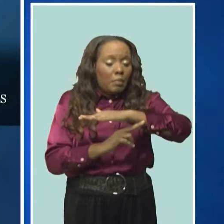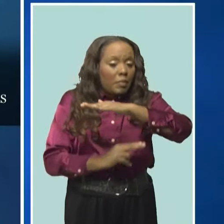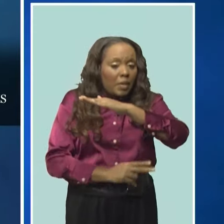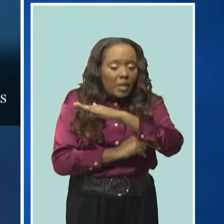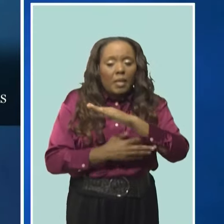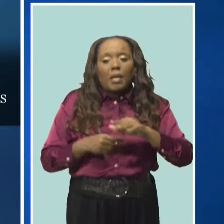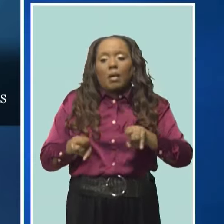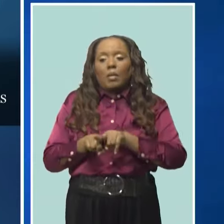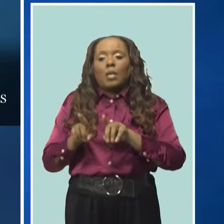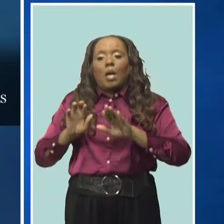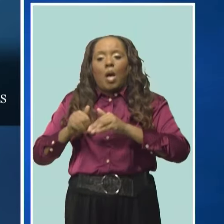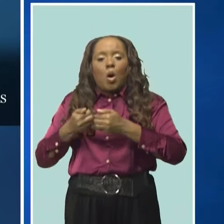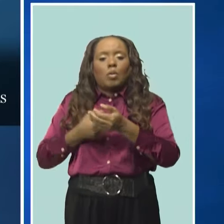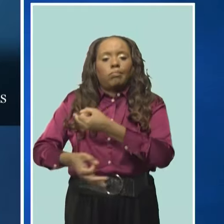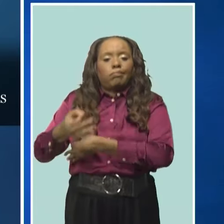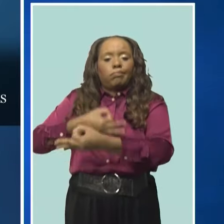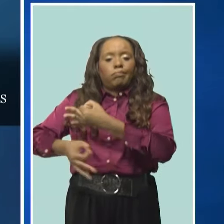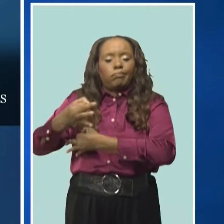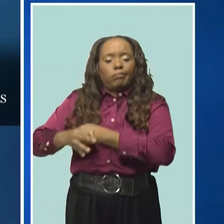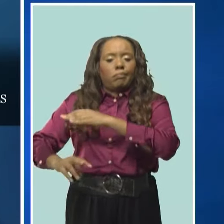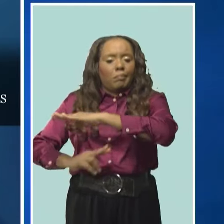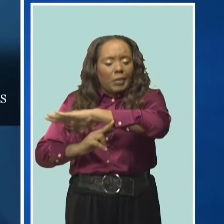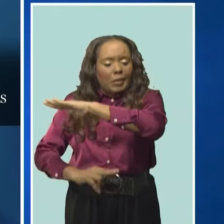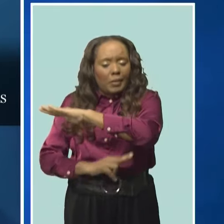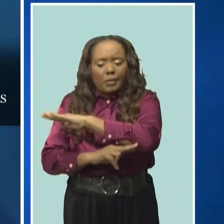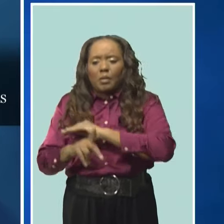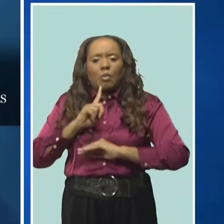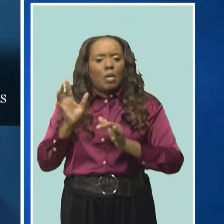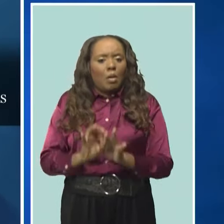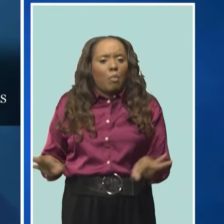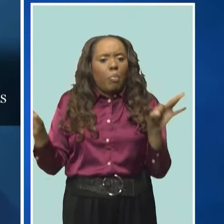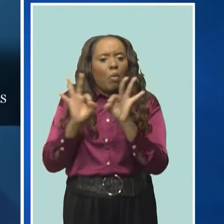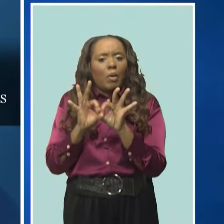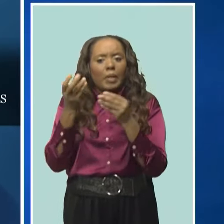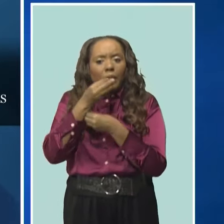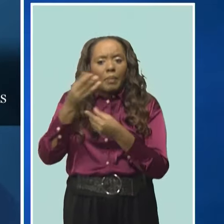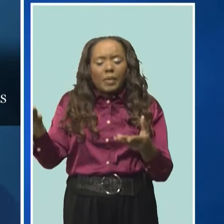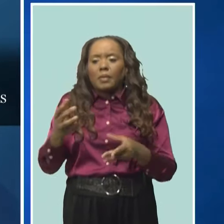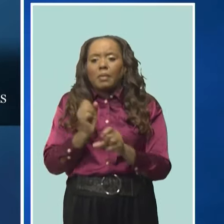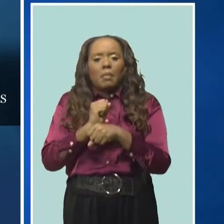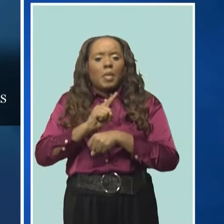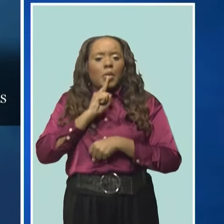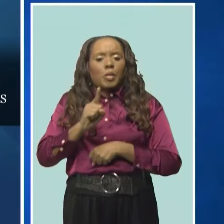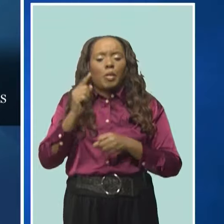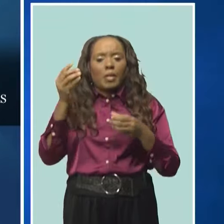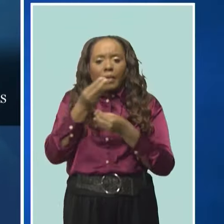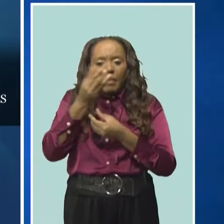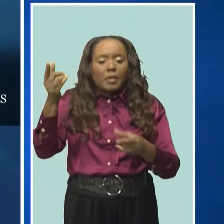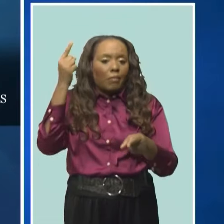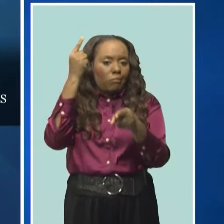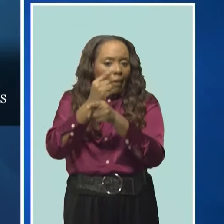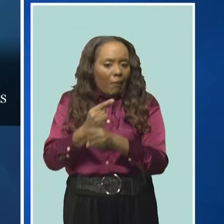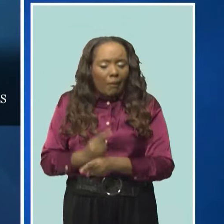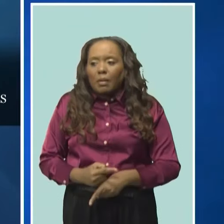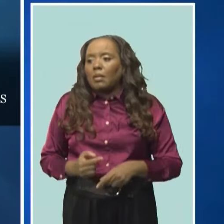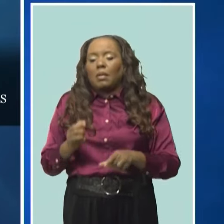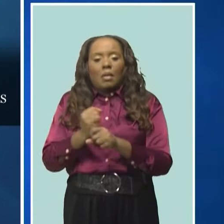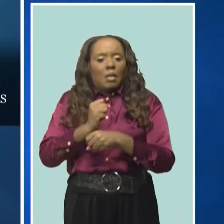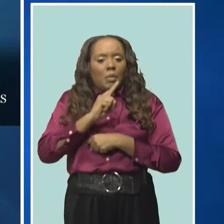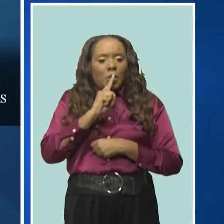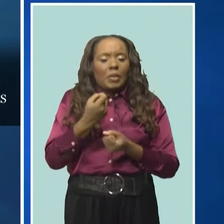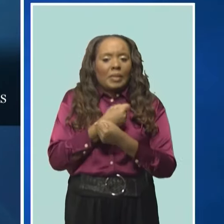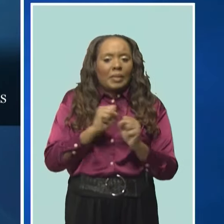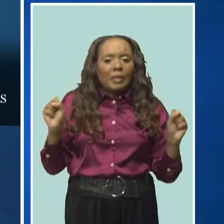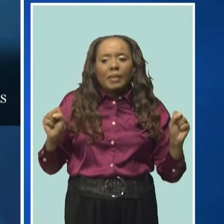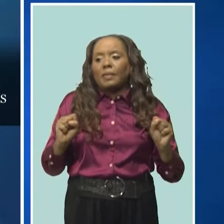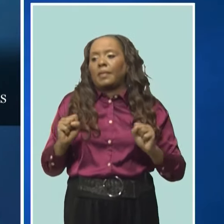bridges. This type of analysis is critical to ensuring that we have accurate information about the condition, the safety, and